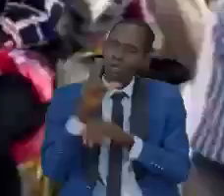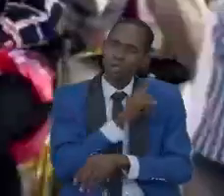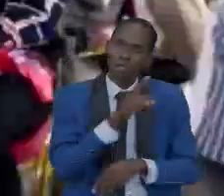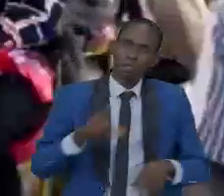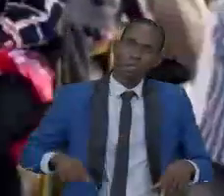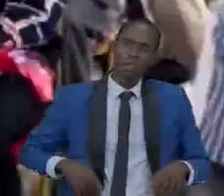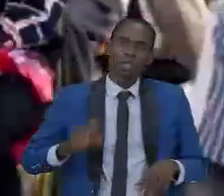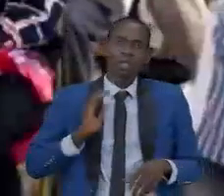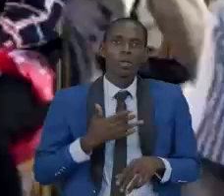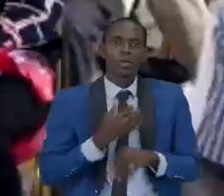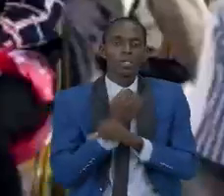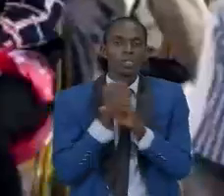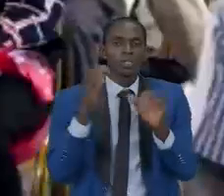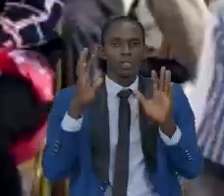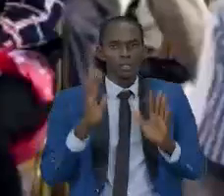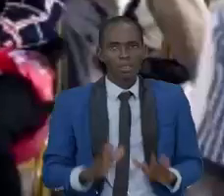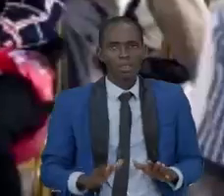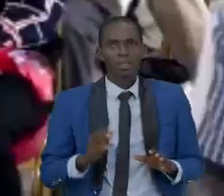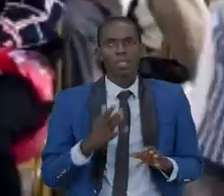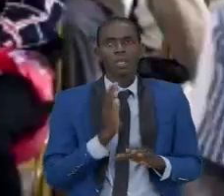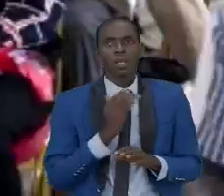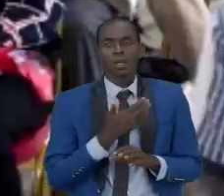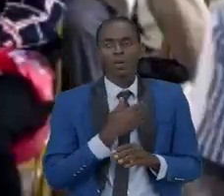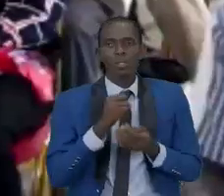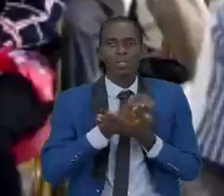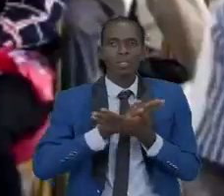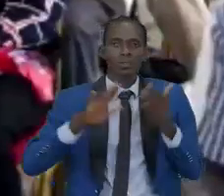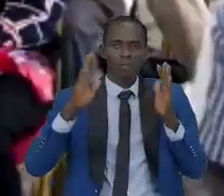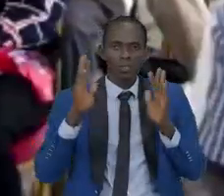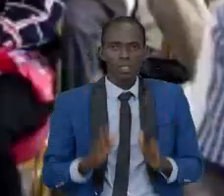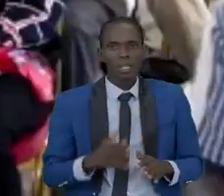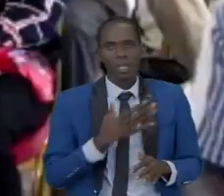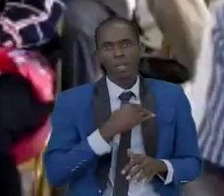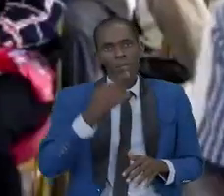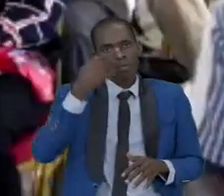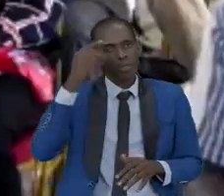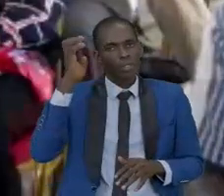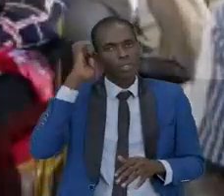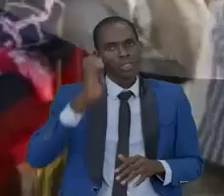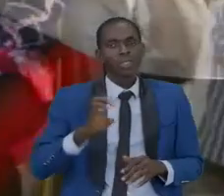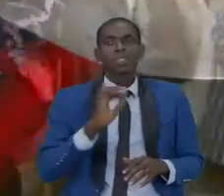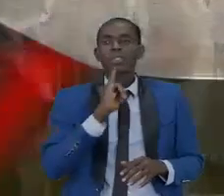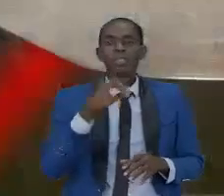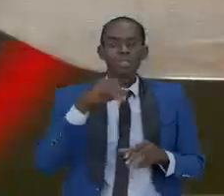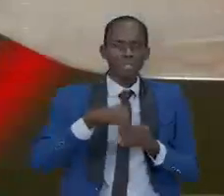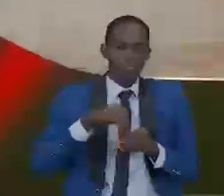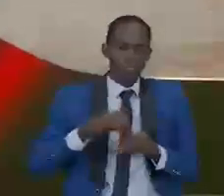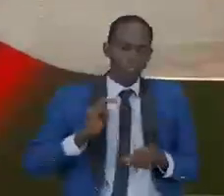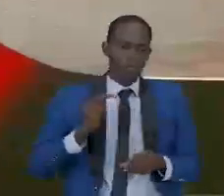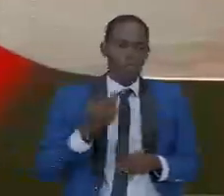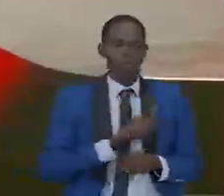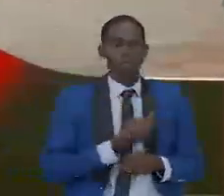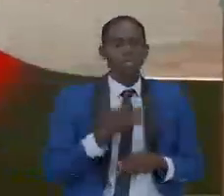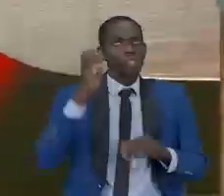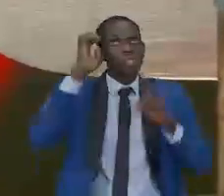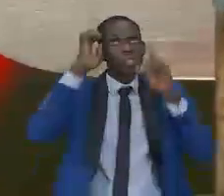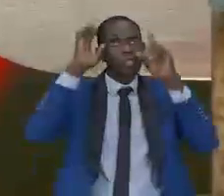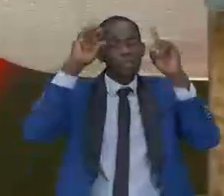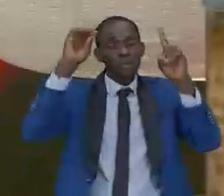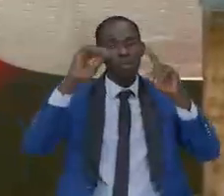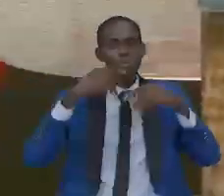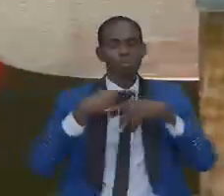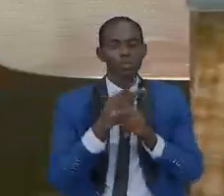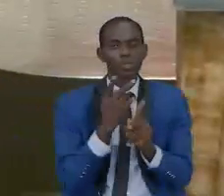Redeemer our sanctifier and not because he lives inside us he produces the Life